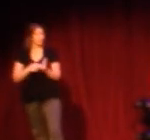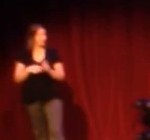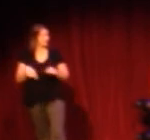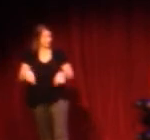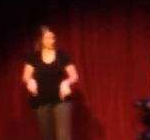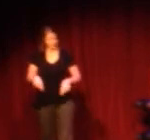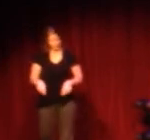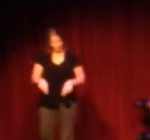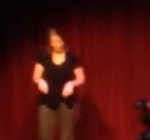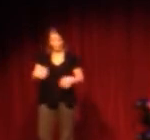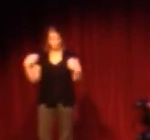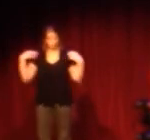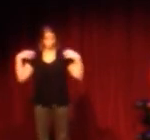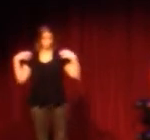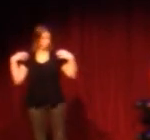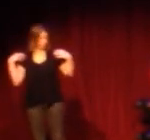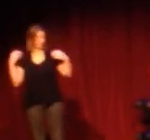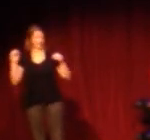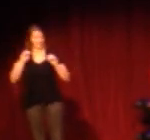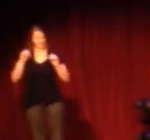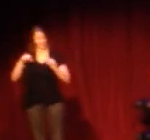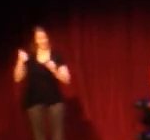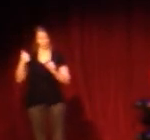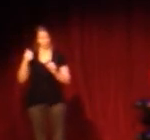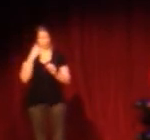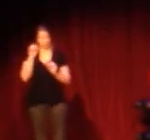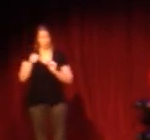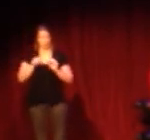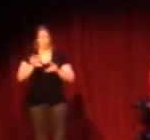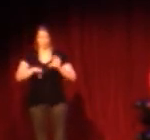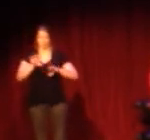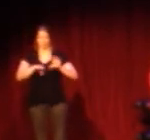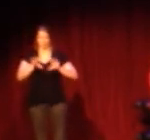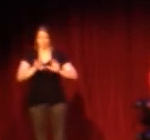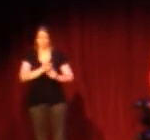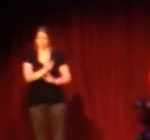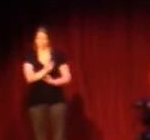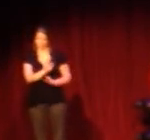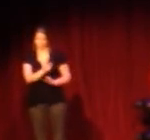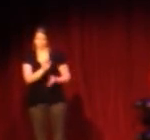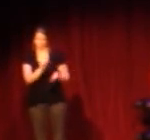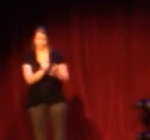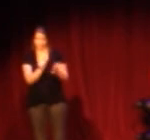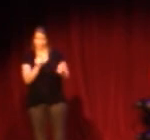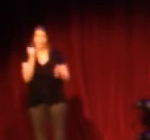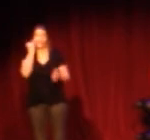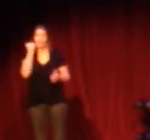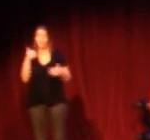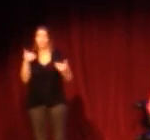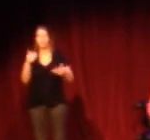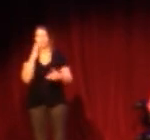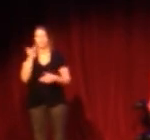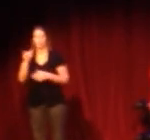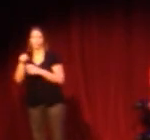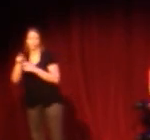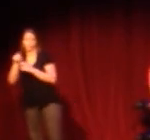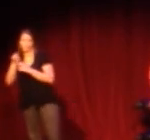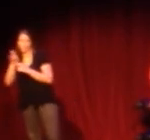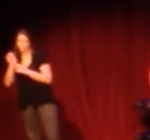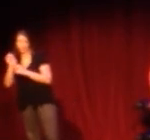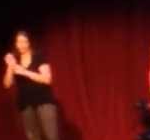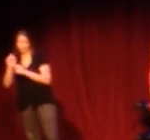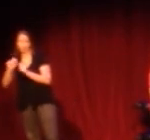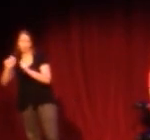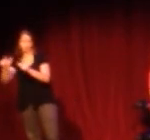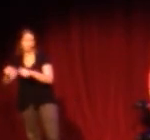your shoulders, nothing else can shake, but if it does, it'll probably end up on YouTube. Step number two, side to side.